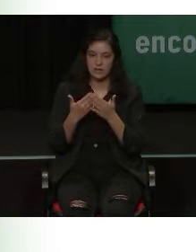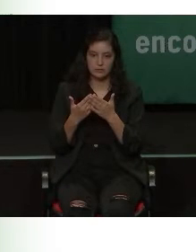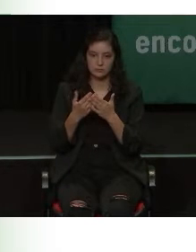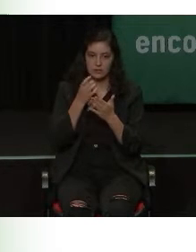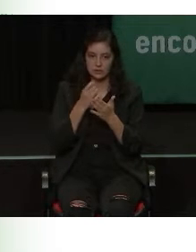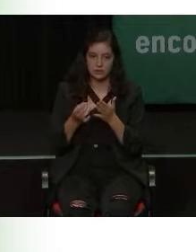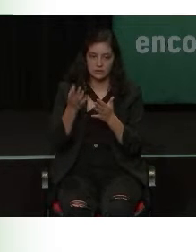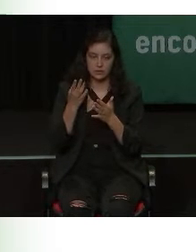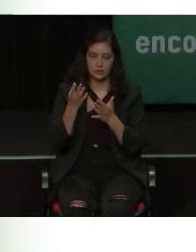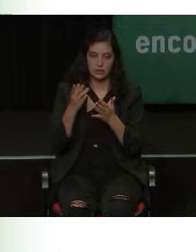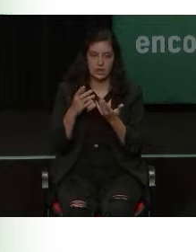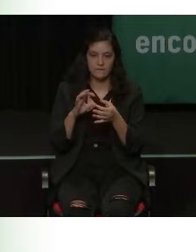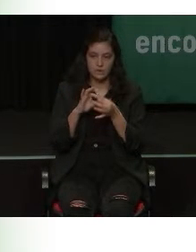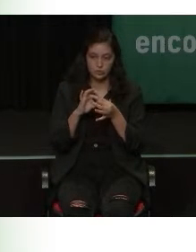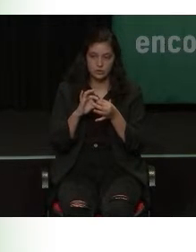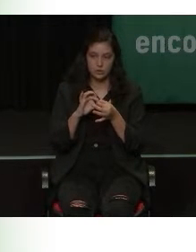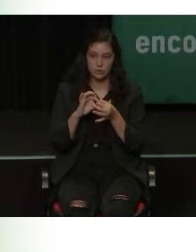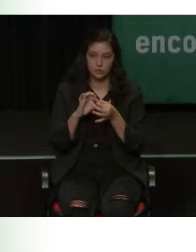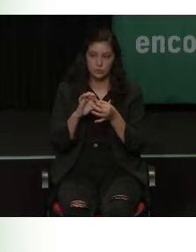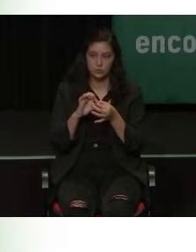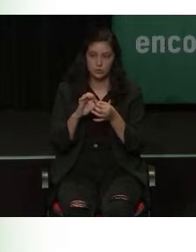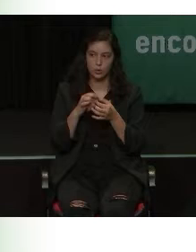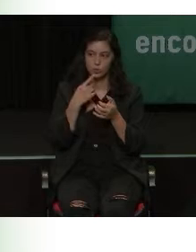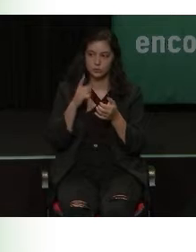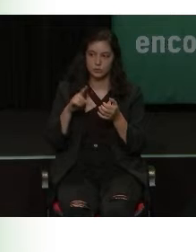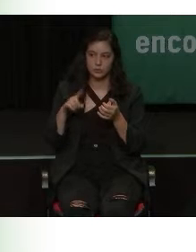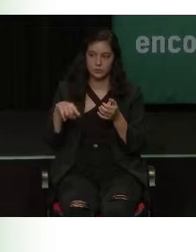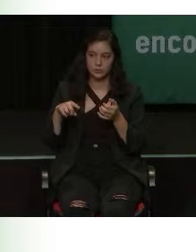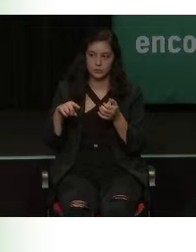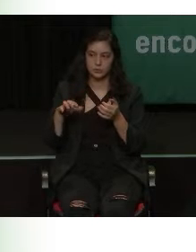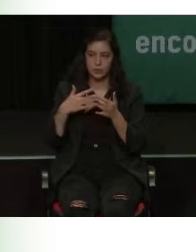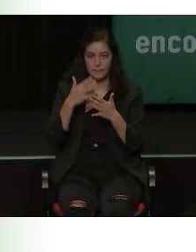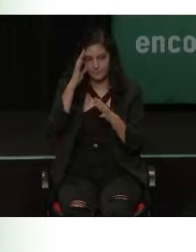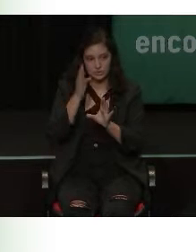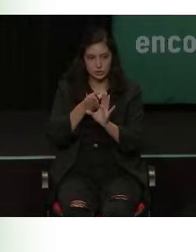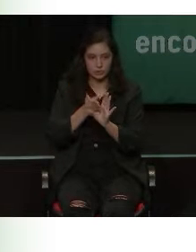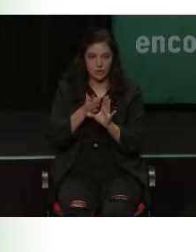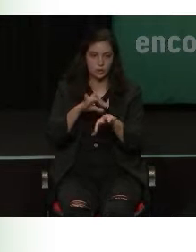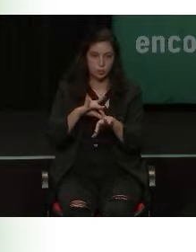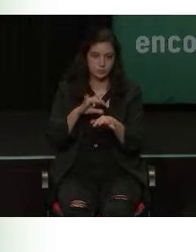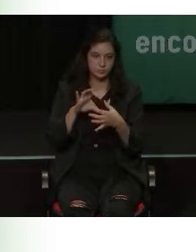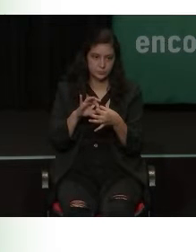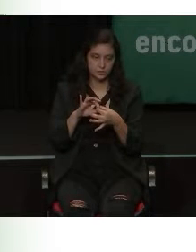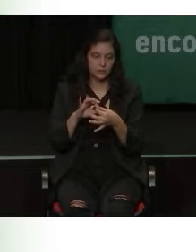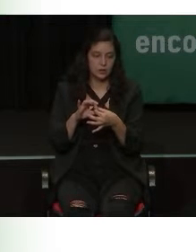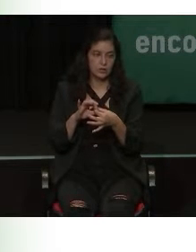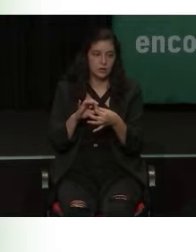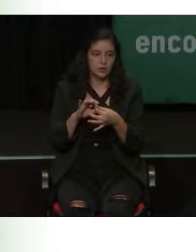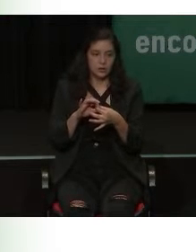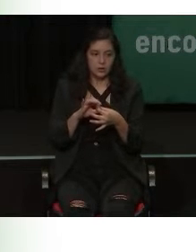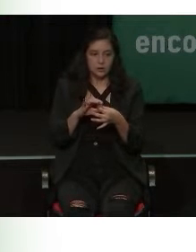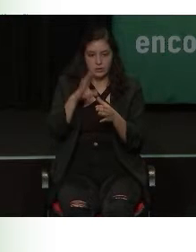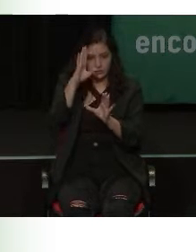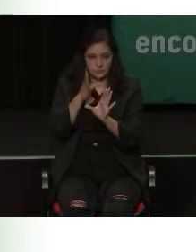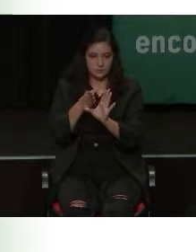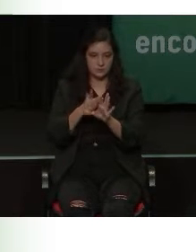behaviors. But there is an interesting thing. Vinculation has been used in psychology and